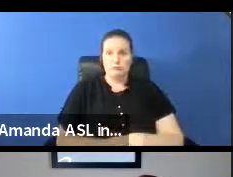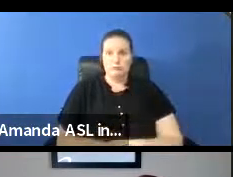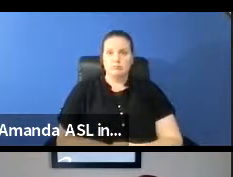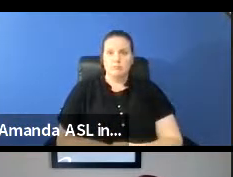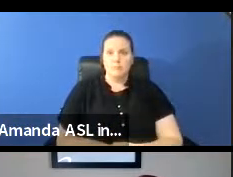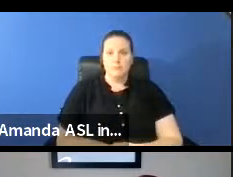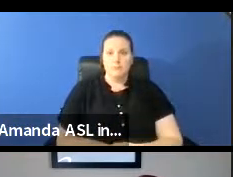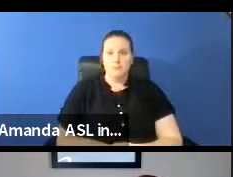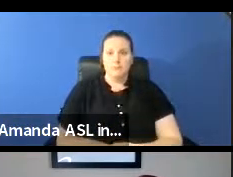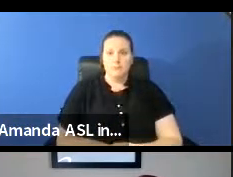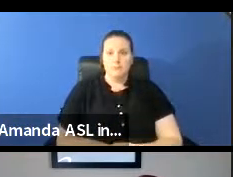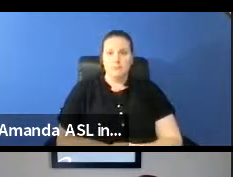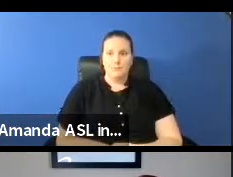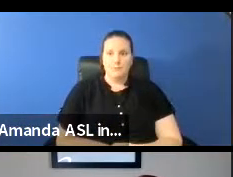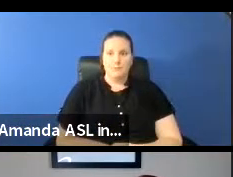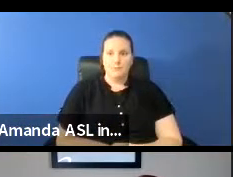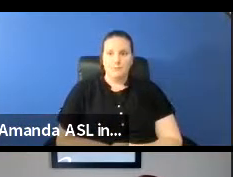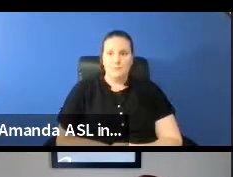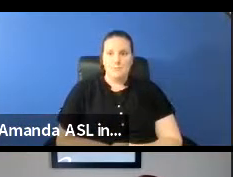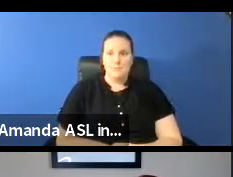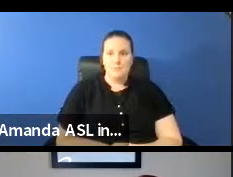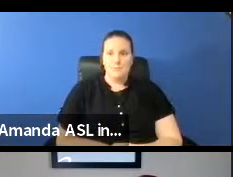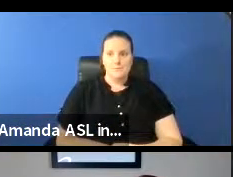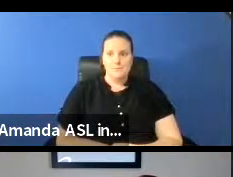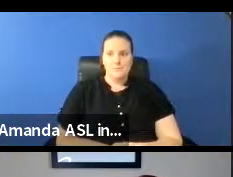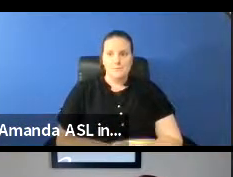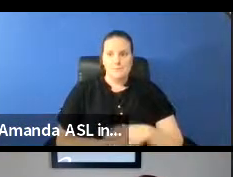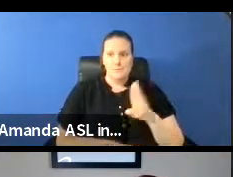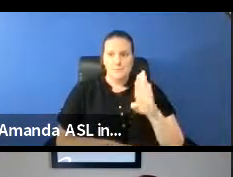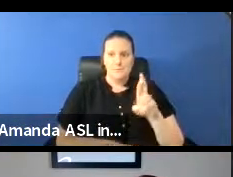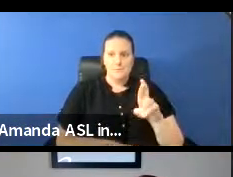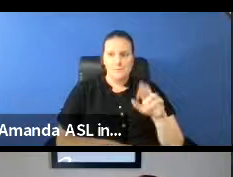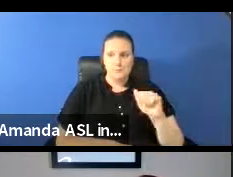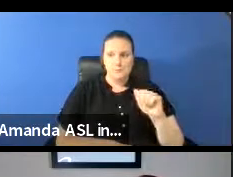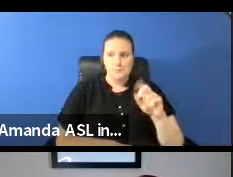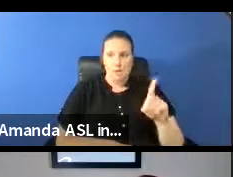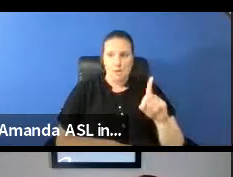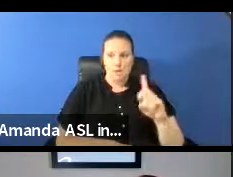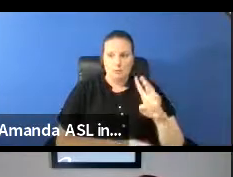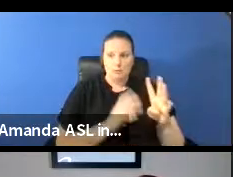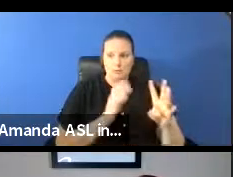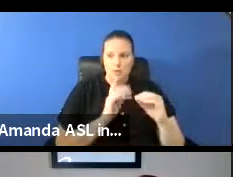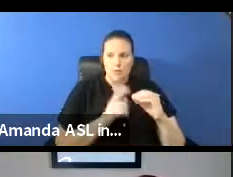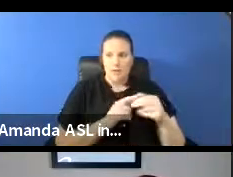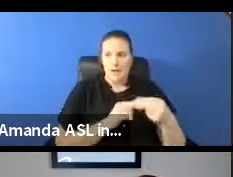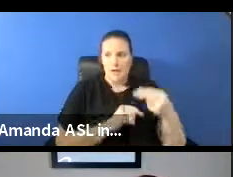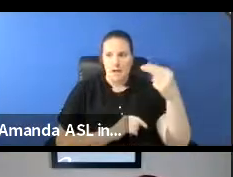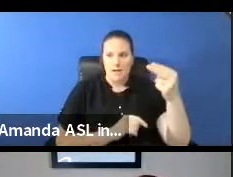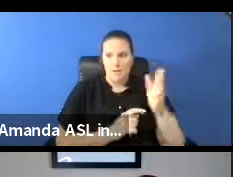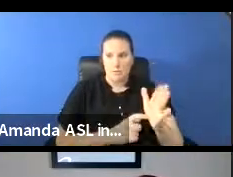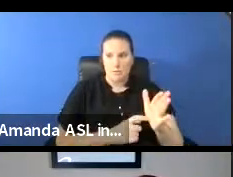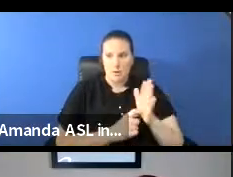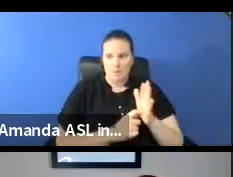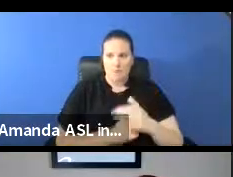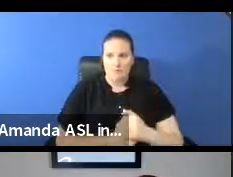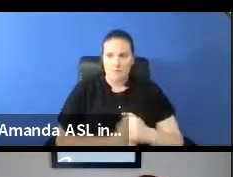So I'm gonna kick over to Brad to talk about the height